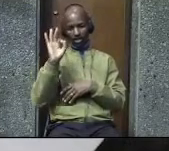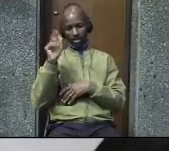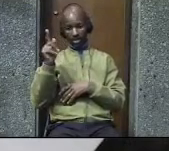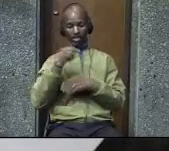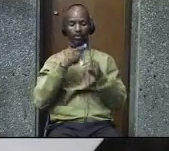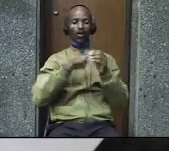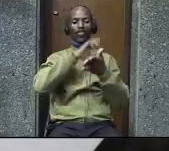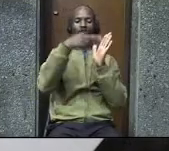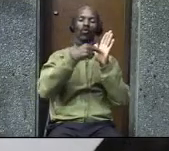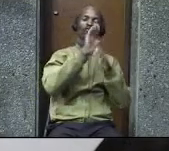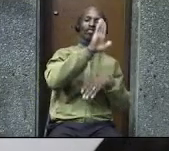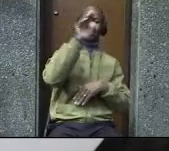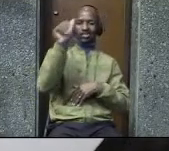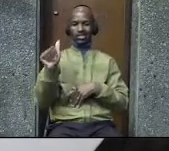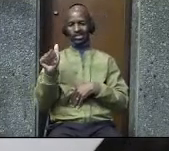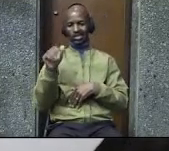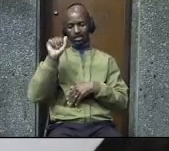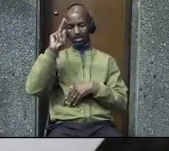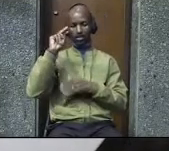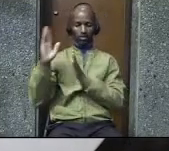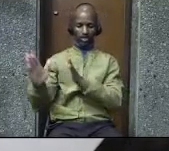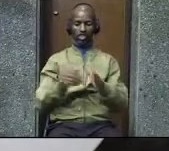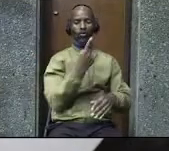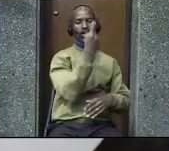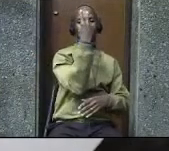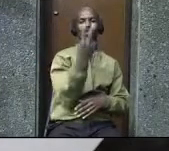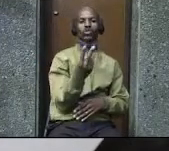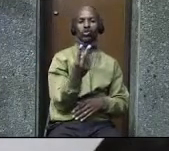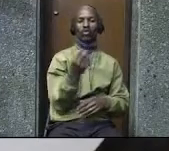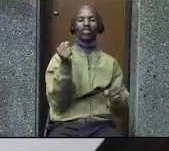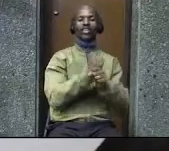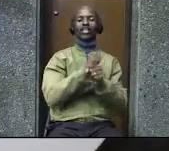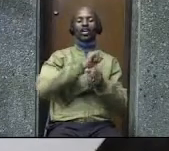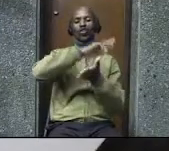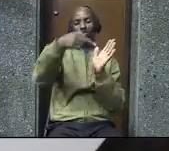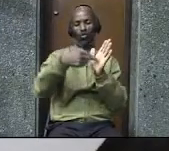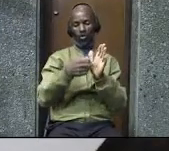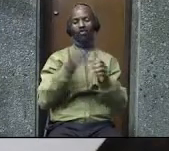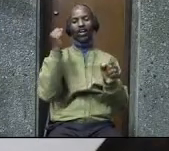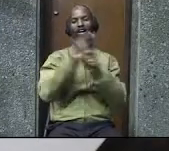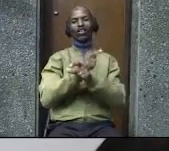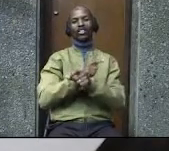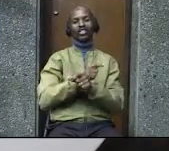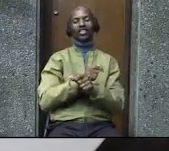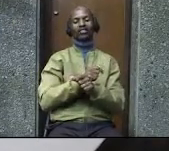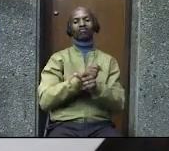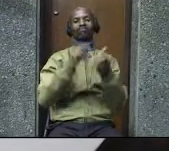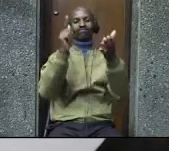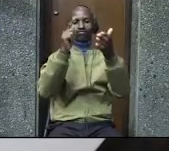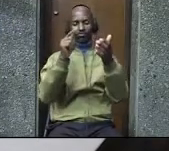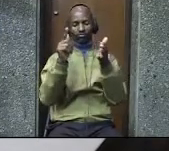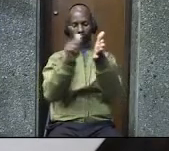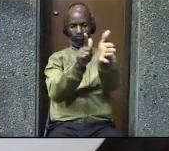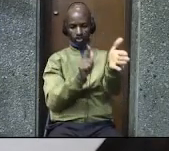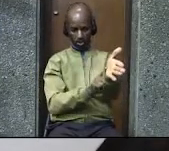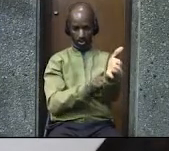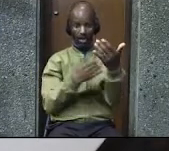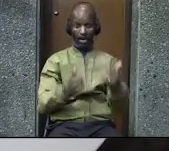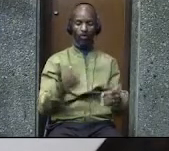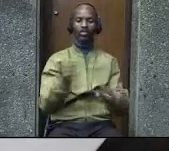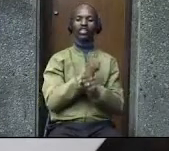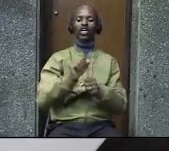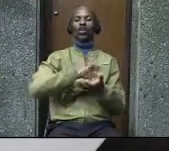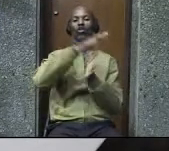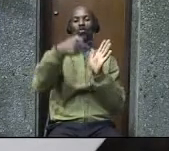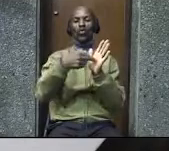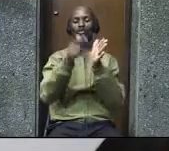terms of Rule 56, Subsection 1 and 2 of the Standing Rules of the Gauteng Provincial Legislature. Thus, the standing rules